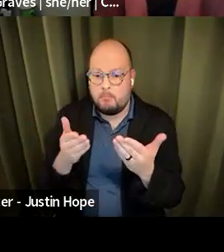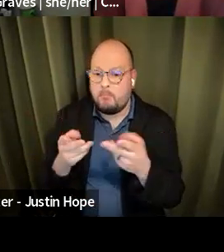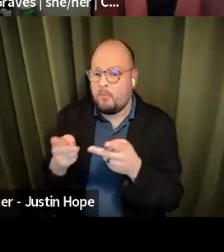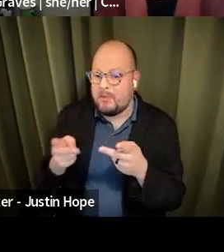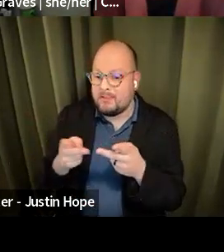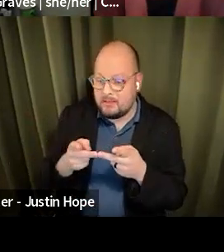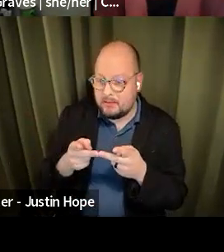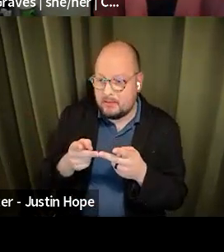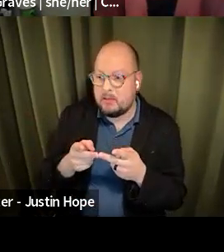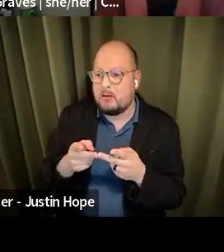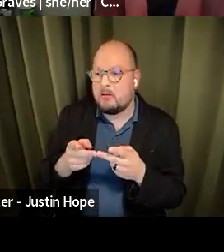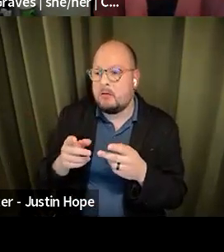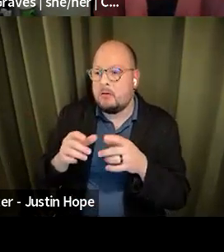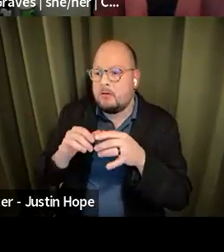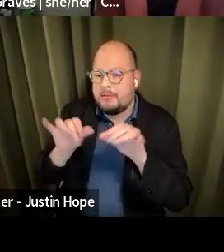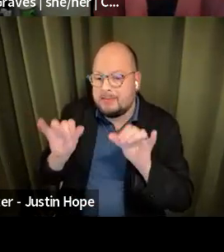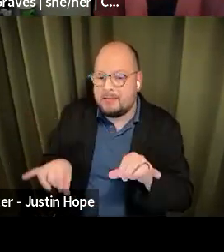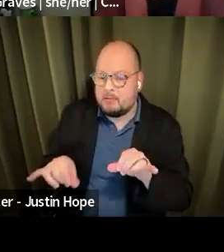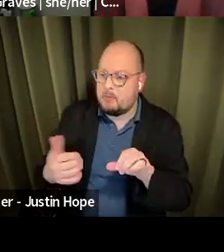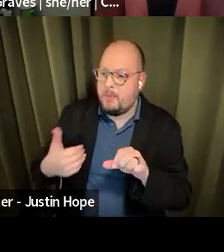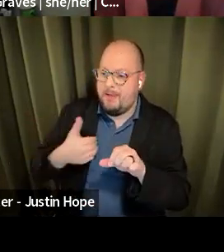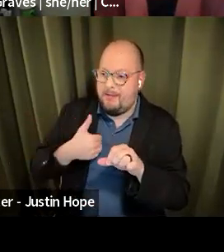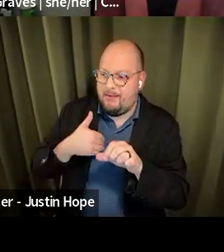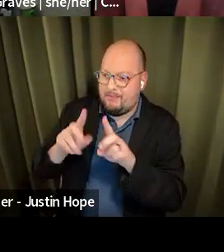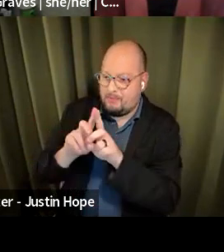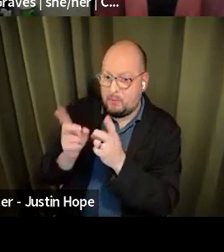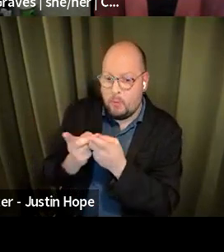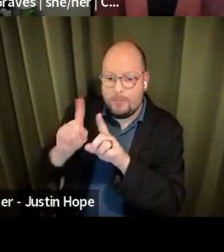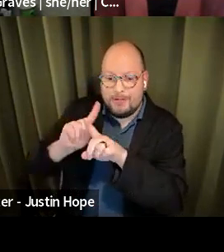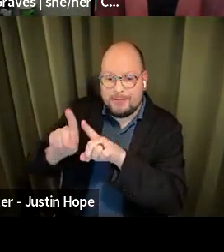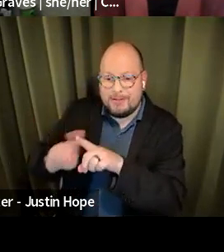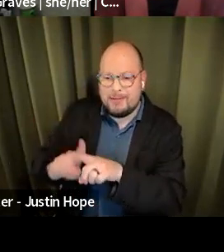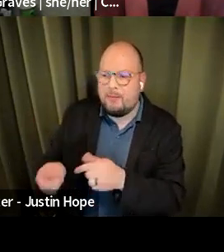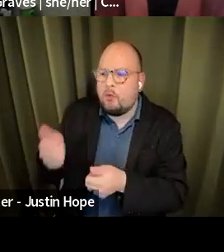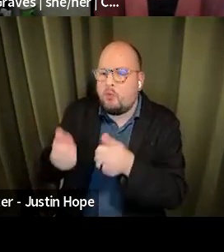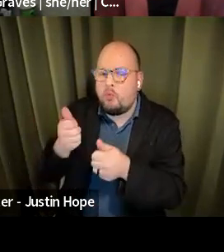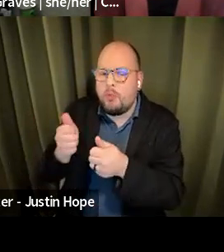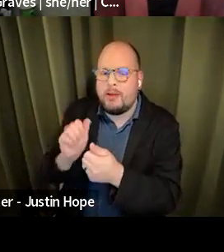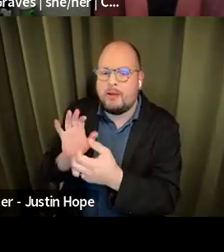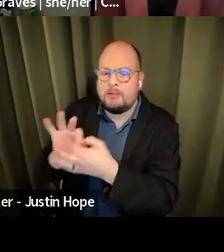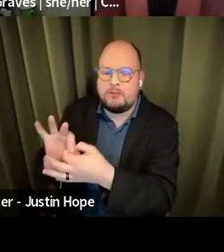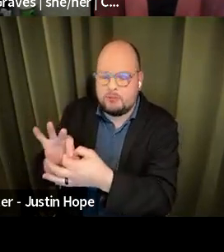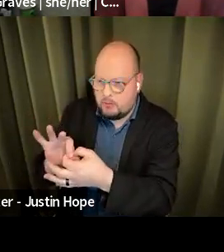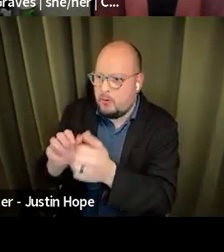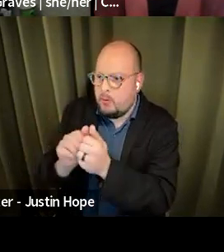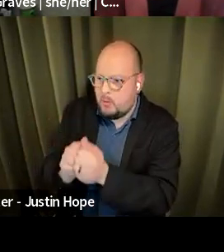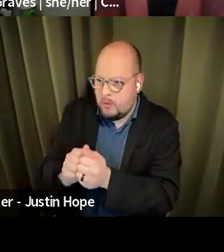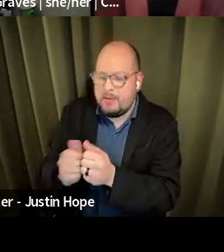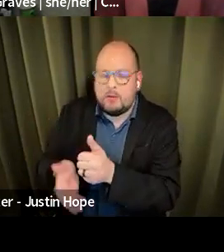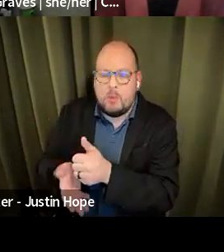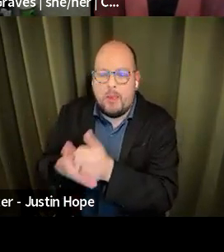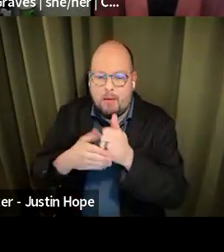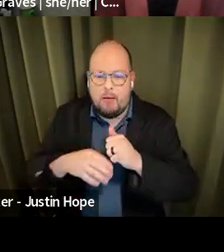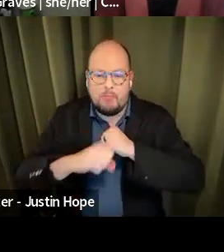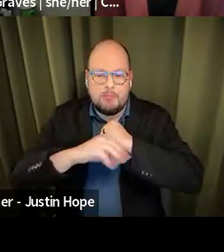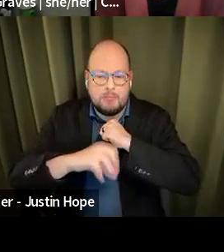to kind of publish and get word out about the language access plan and all of its different